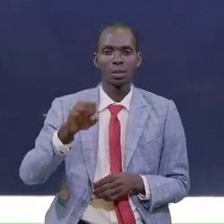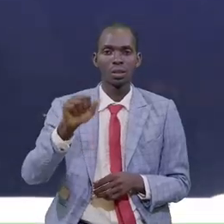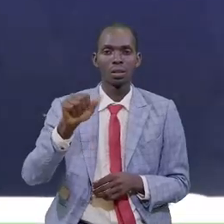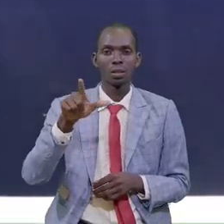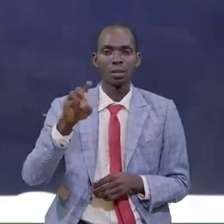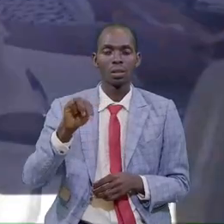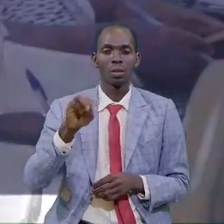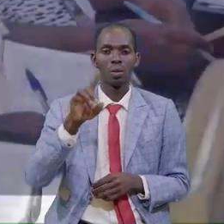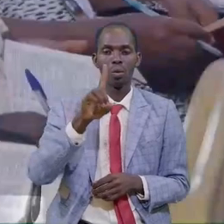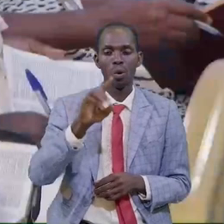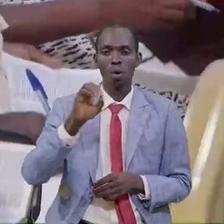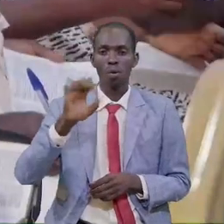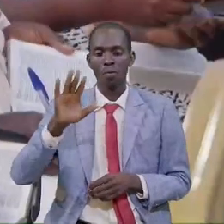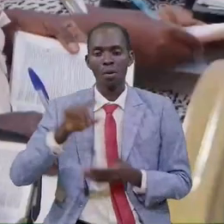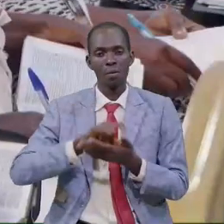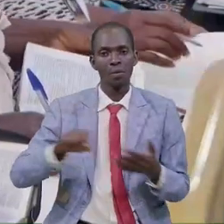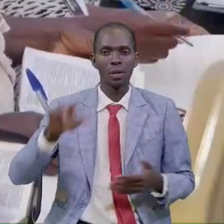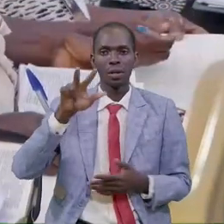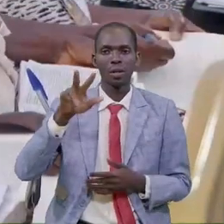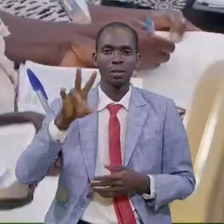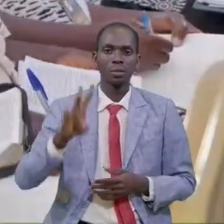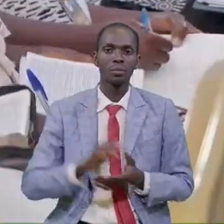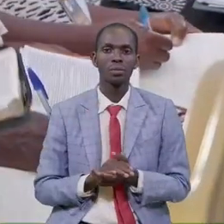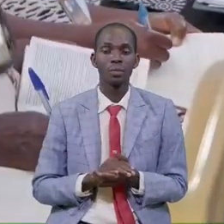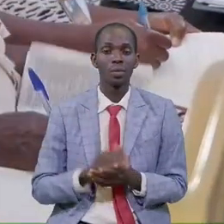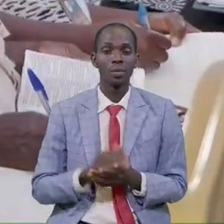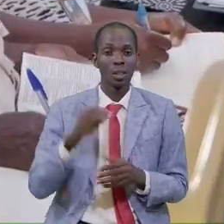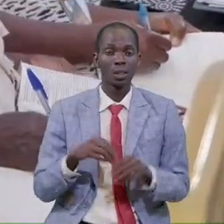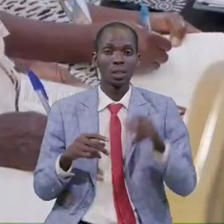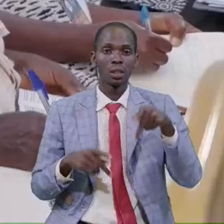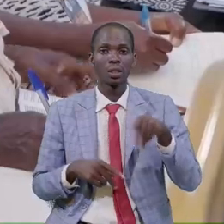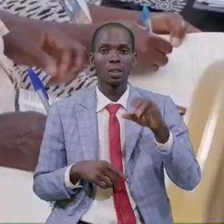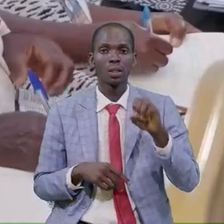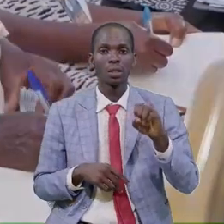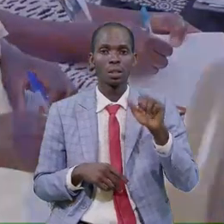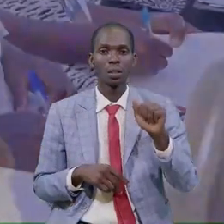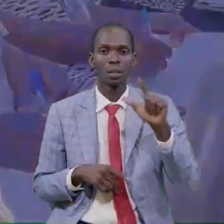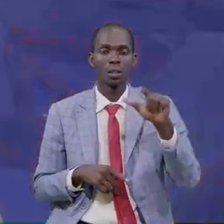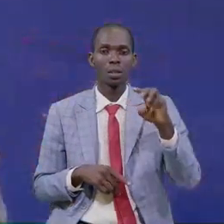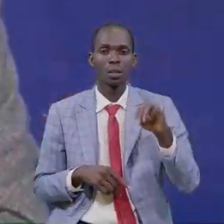37. In Psalm 105, verse 37,